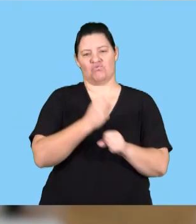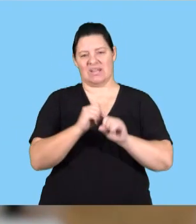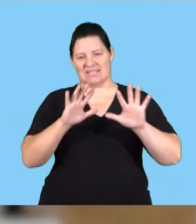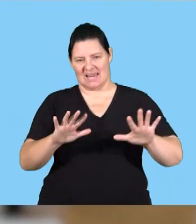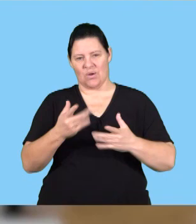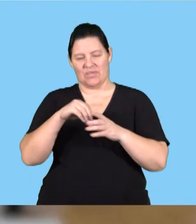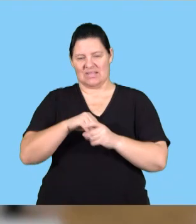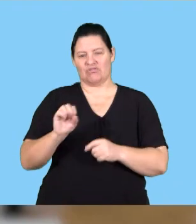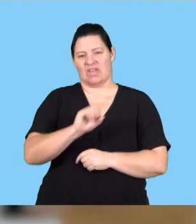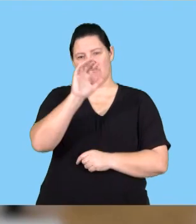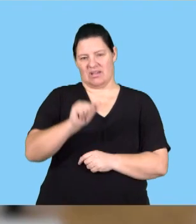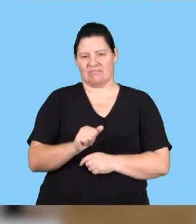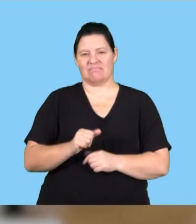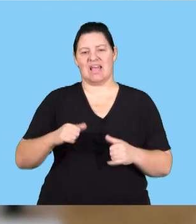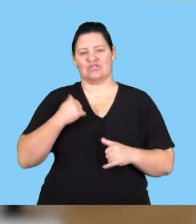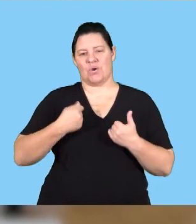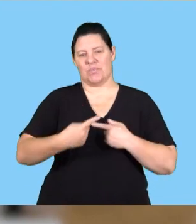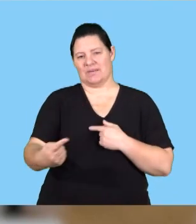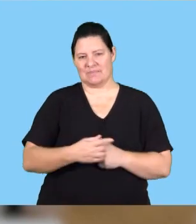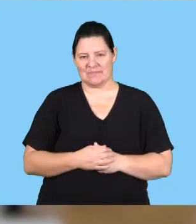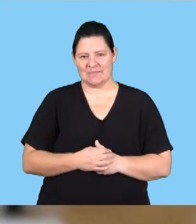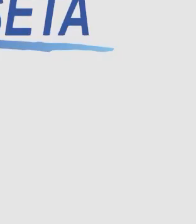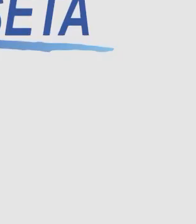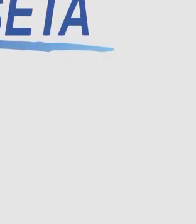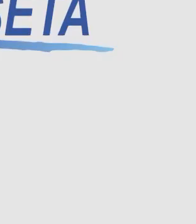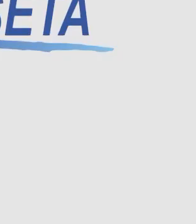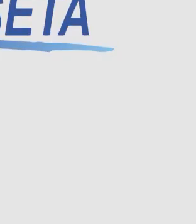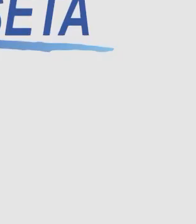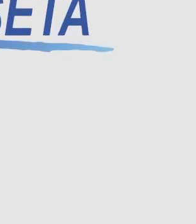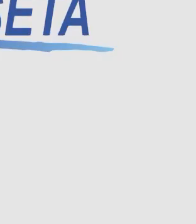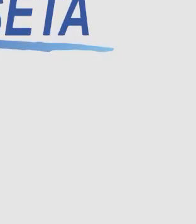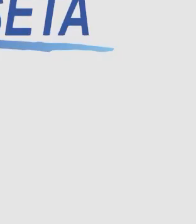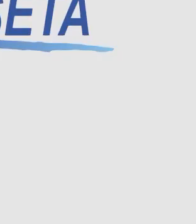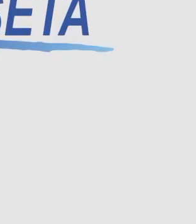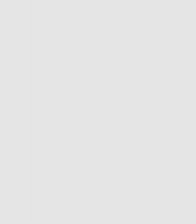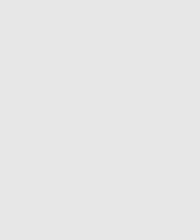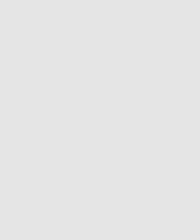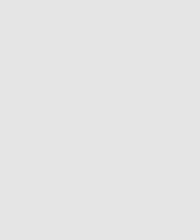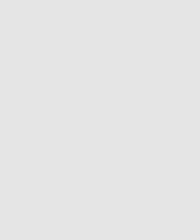in our country. Have a great day.